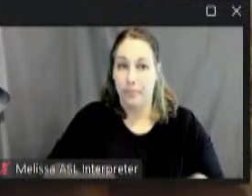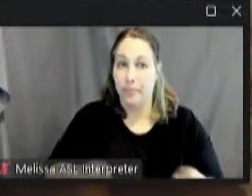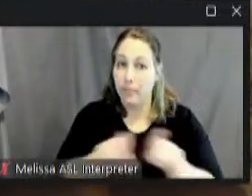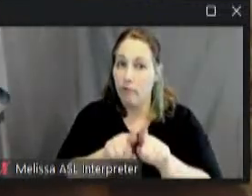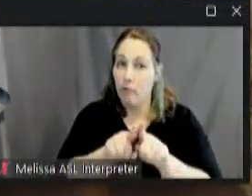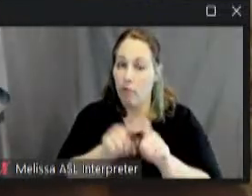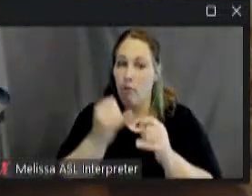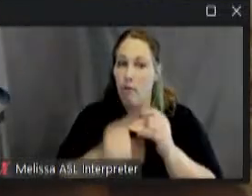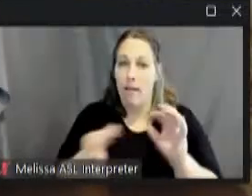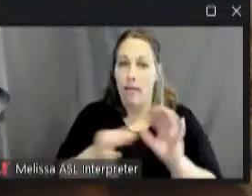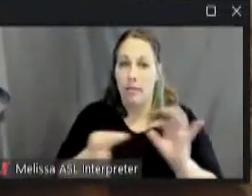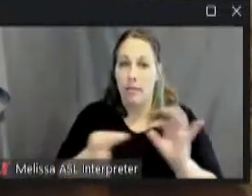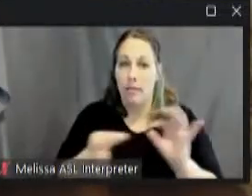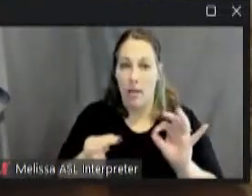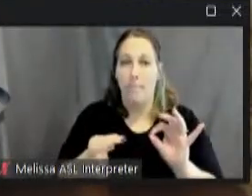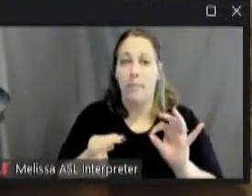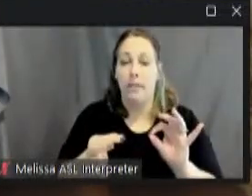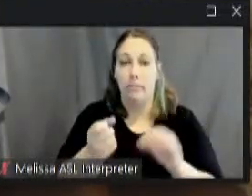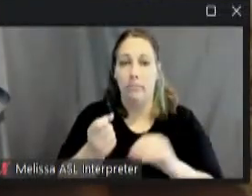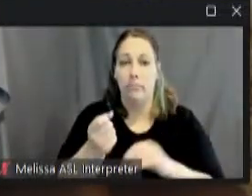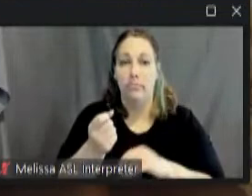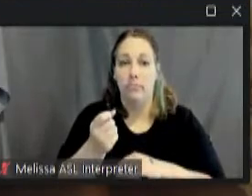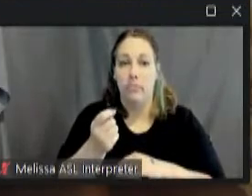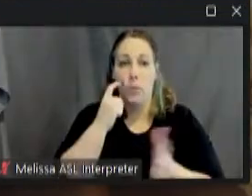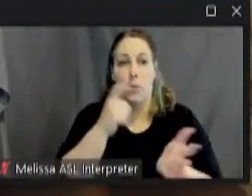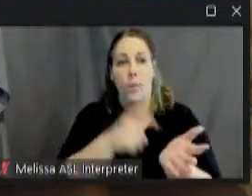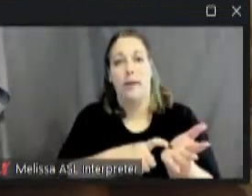we echo this